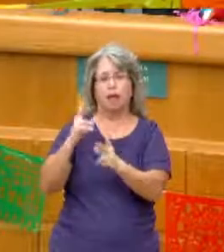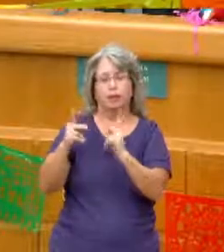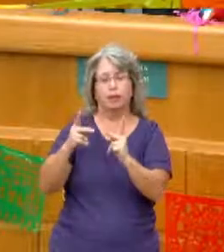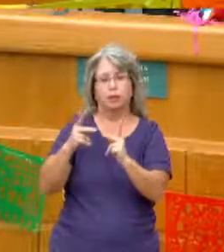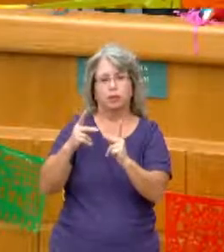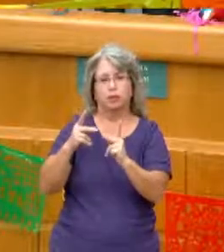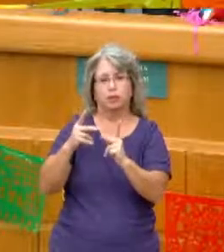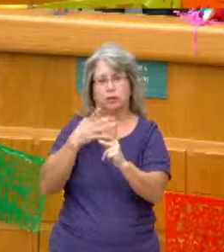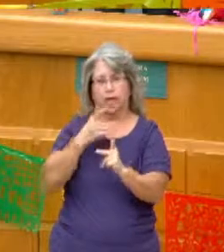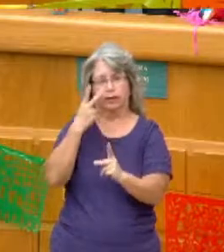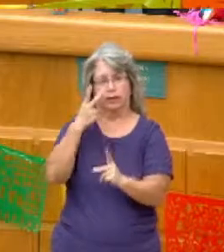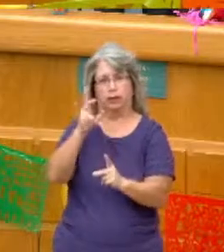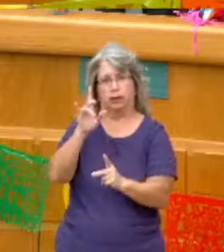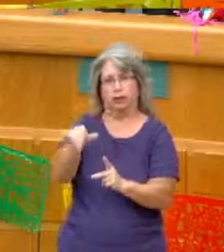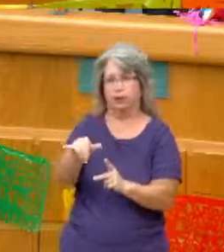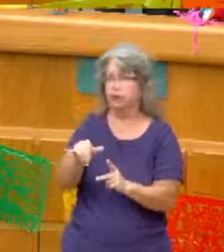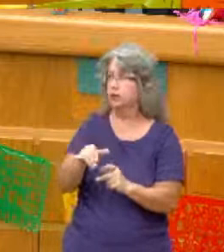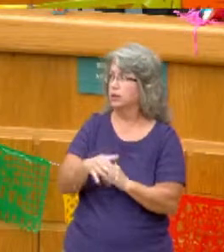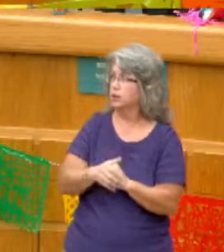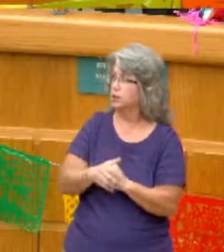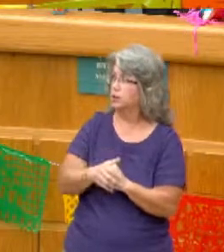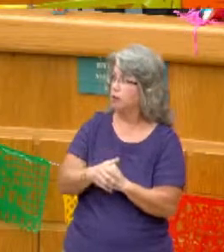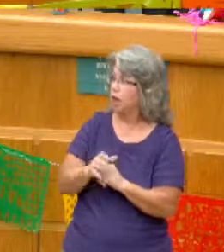you see here